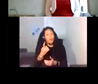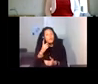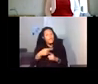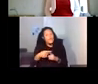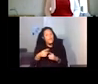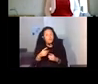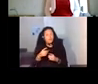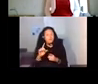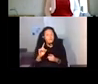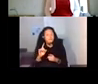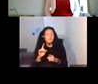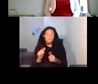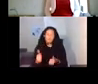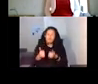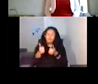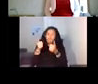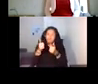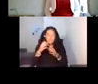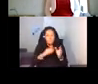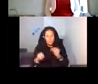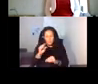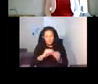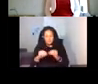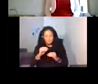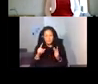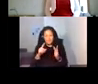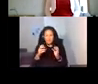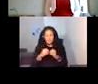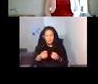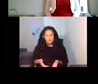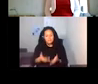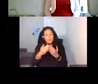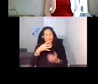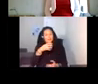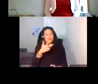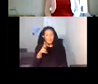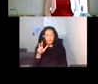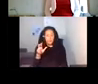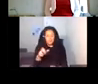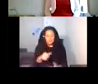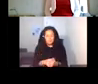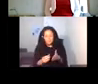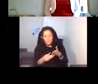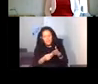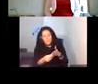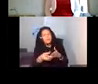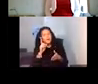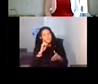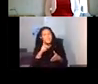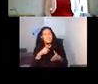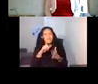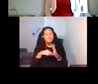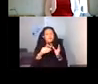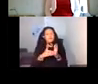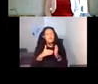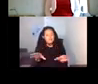composers. Ivy Benson, born 1913, leader of a female jazz band resident at the